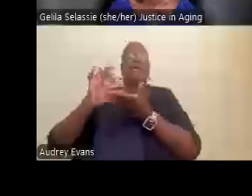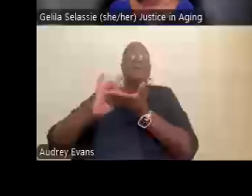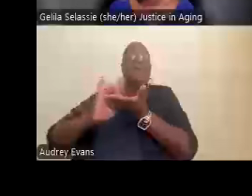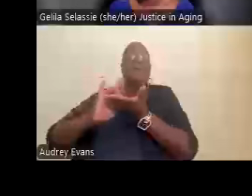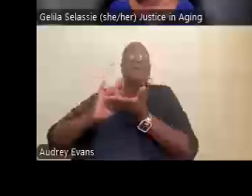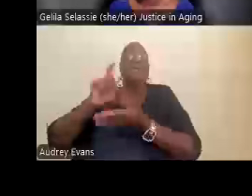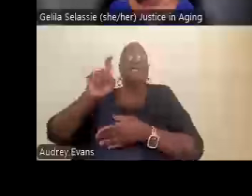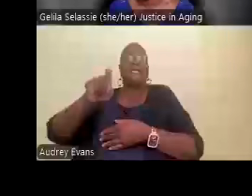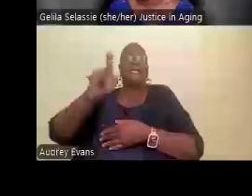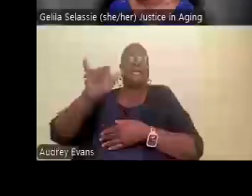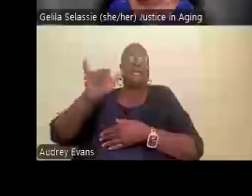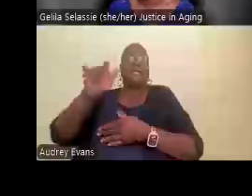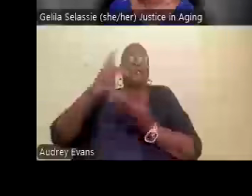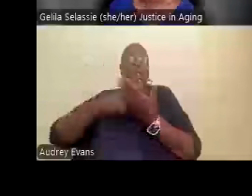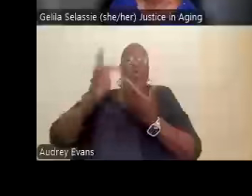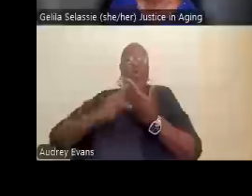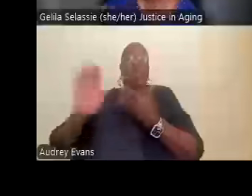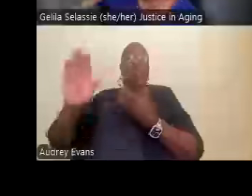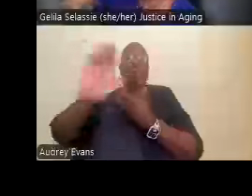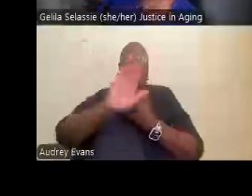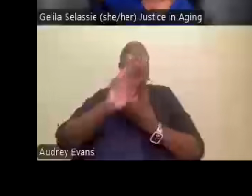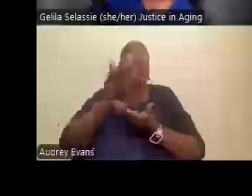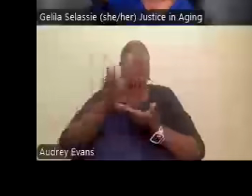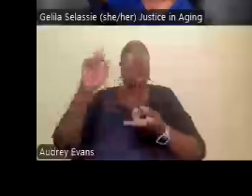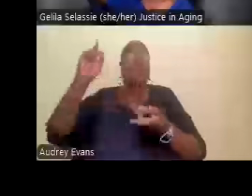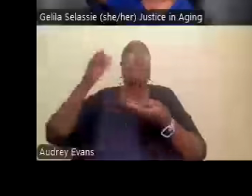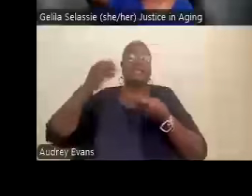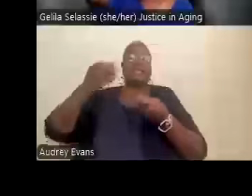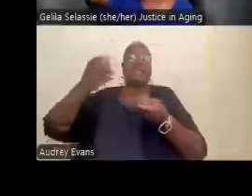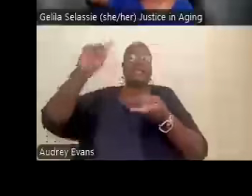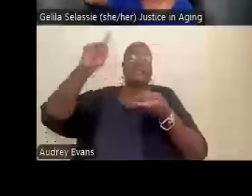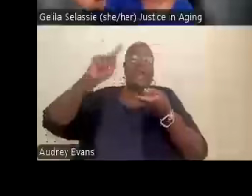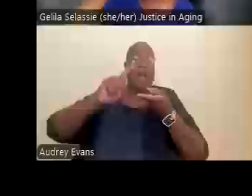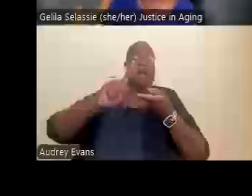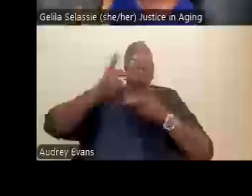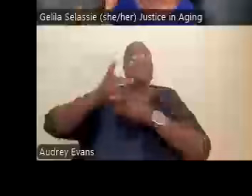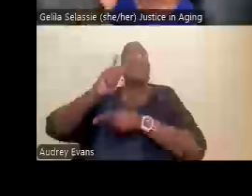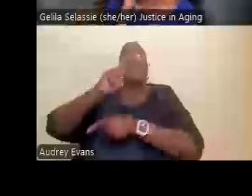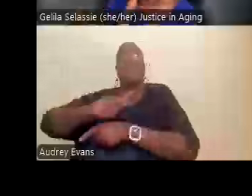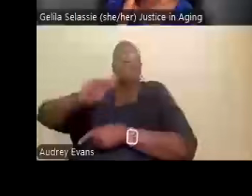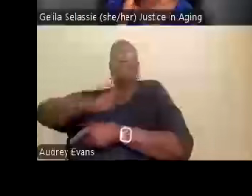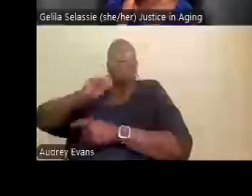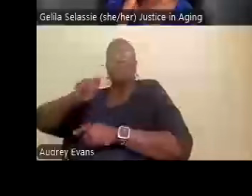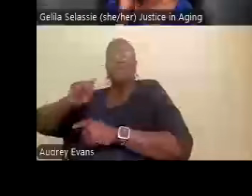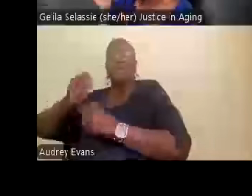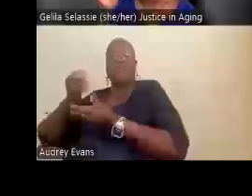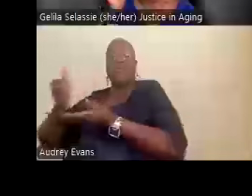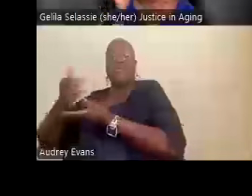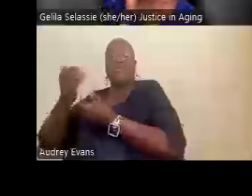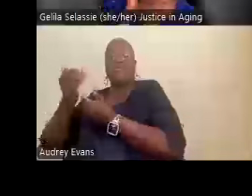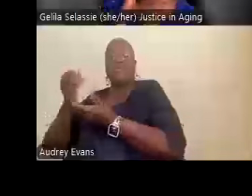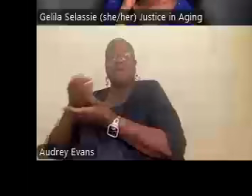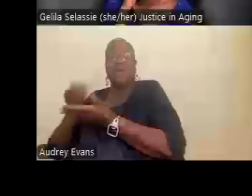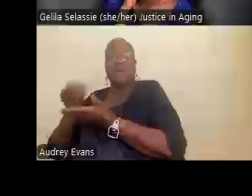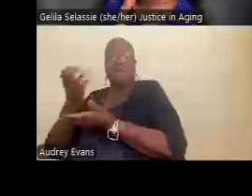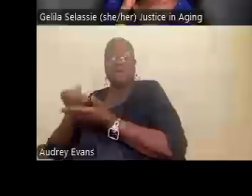you have to spend down a certain amount of your income and only keep a personal needs allowance. So instead of having that medically needy